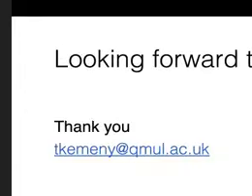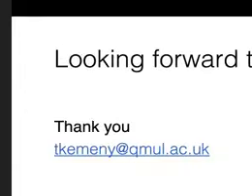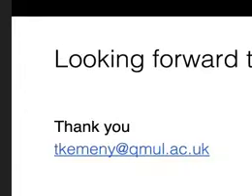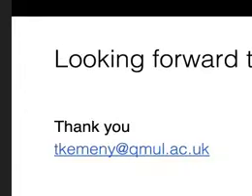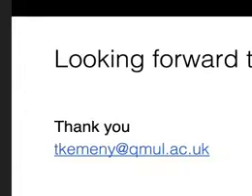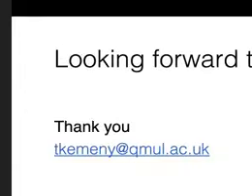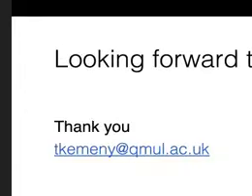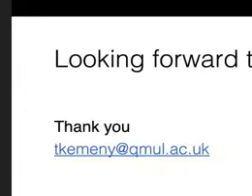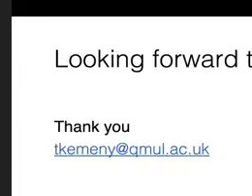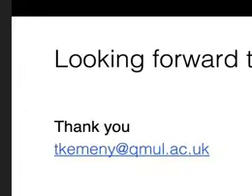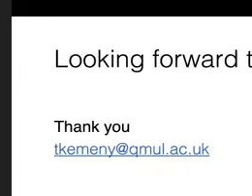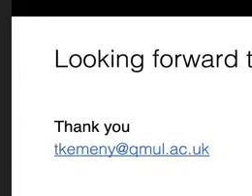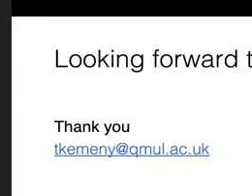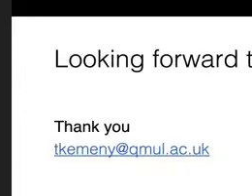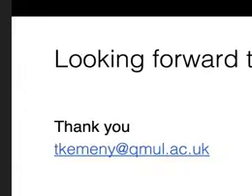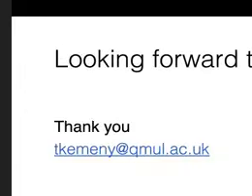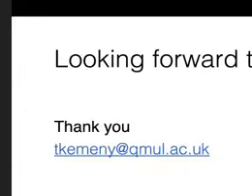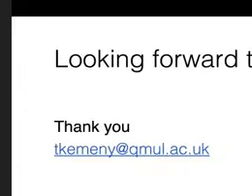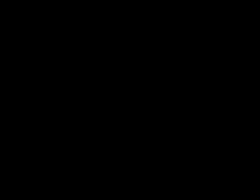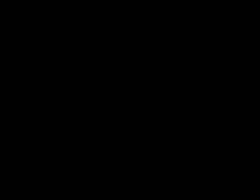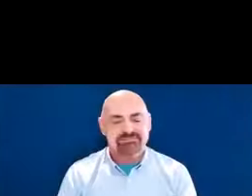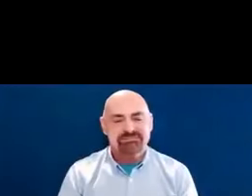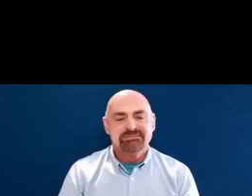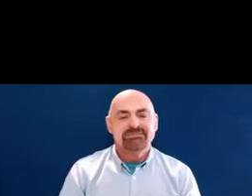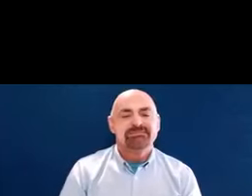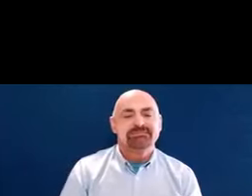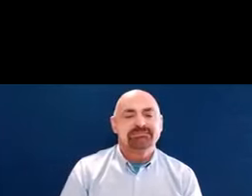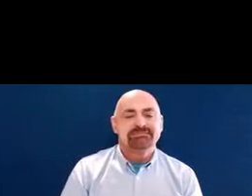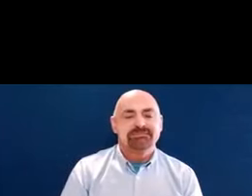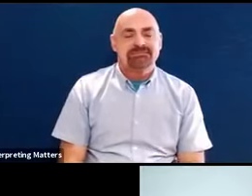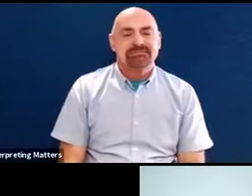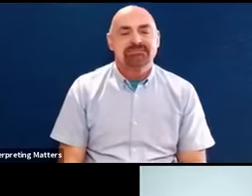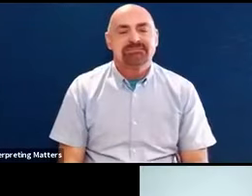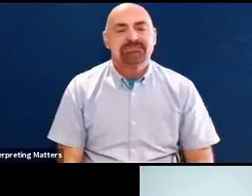and I look forward to carrying on the conversation.